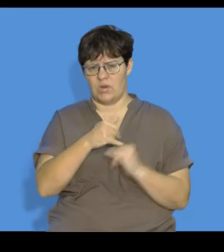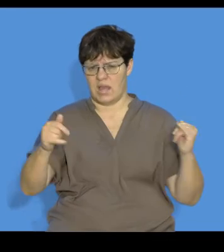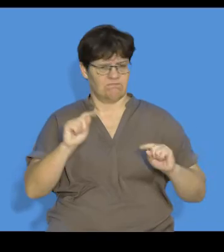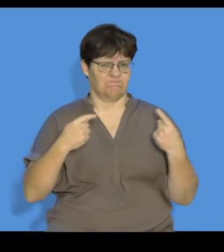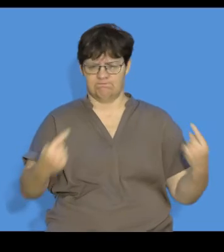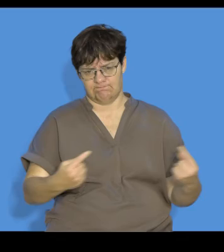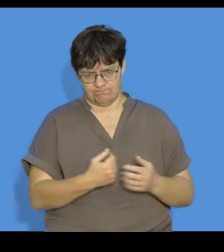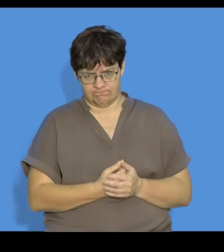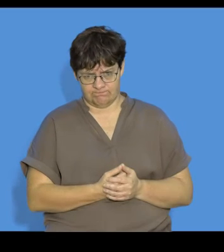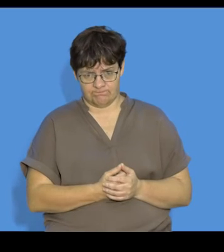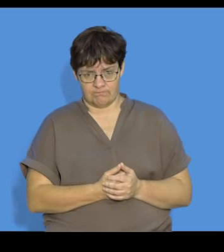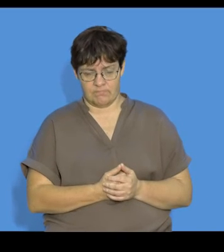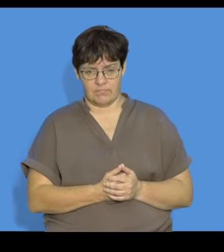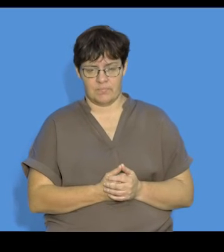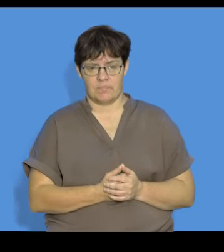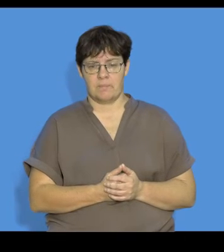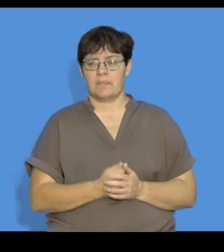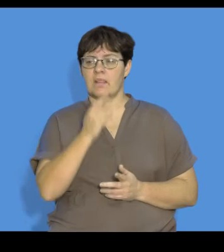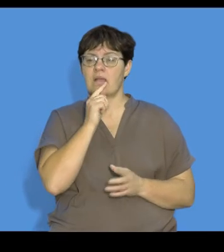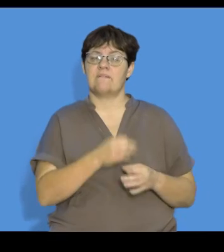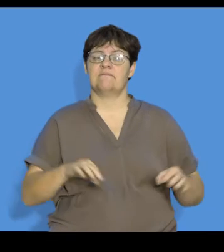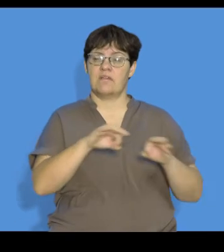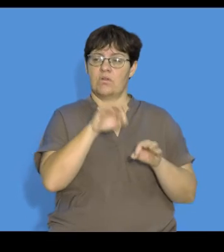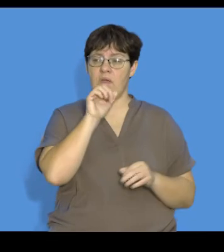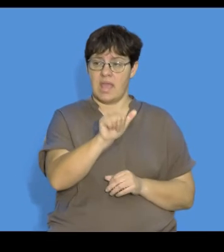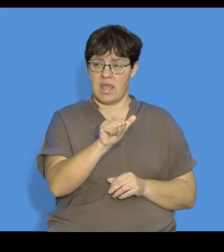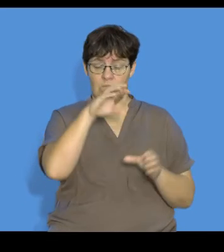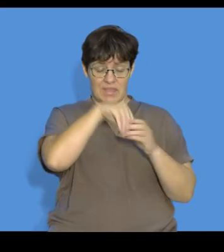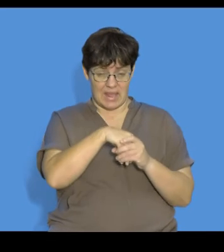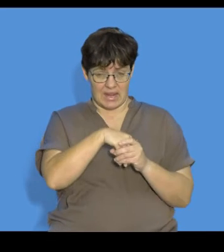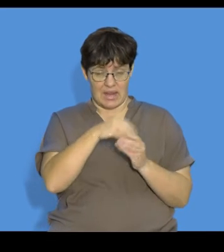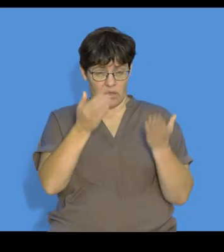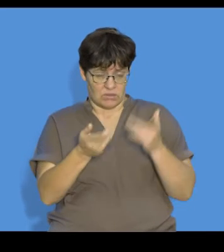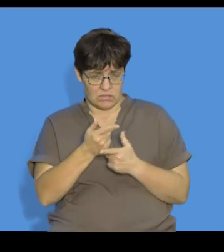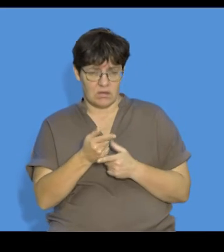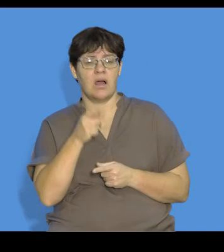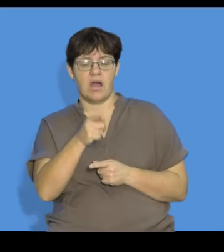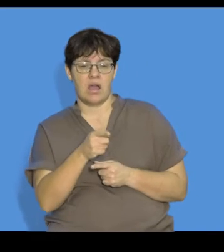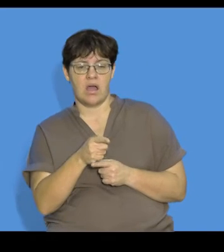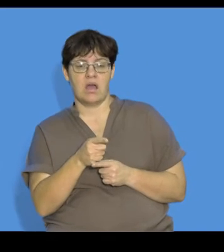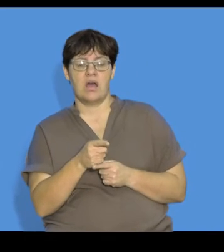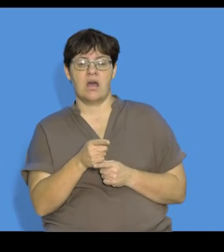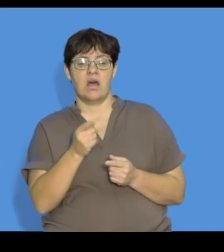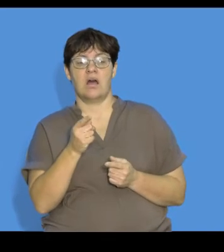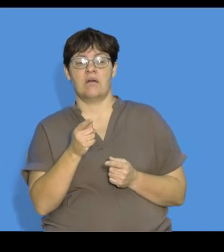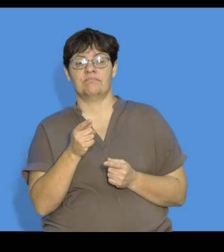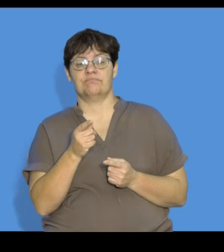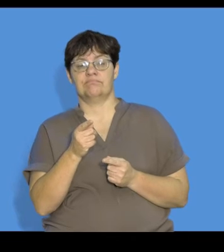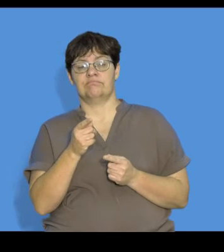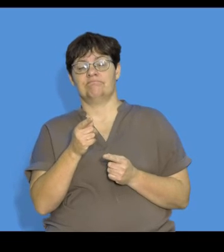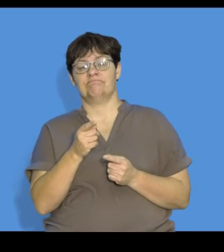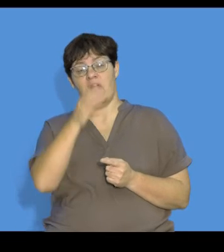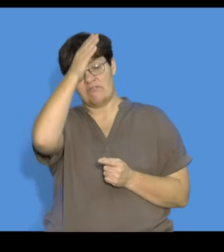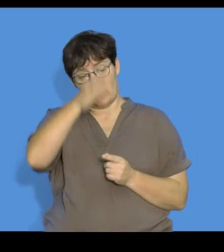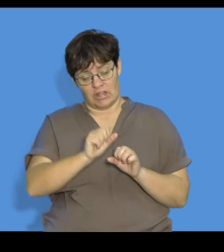actual graph. Now, the value of a in the equation determines the vertical stretch of the graph,